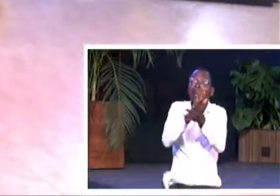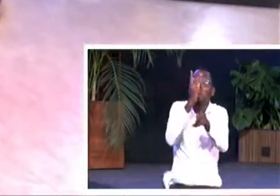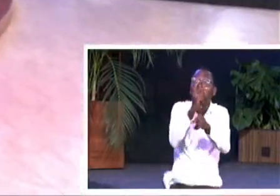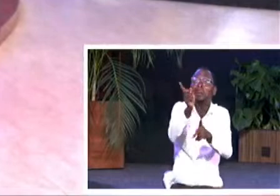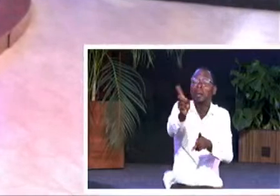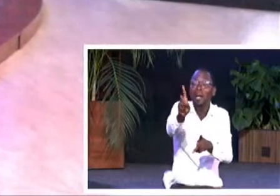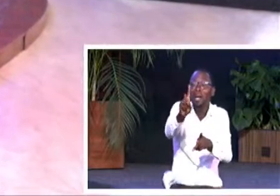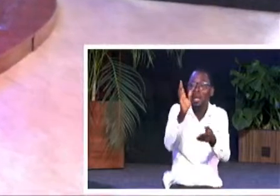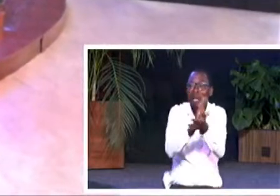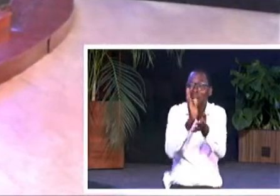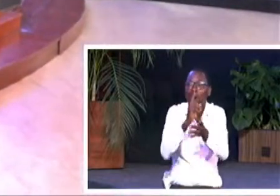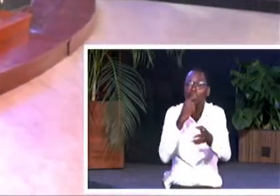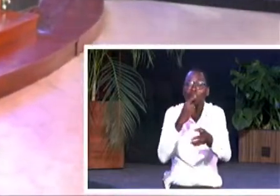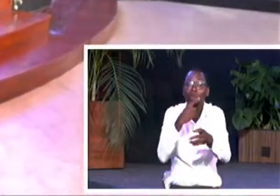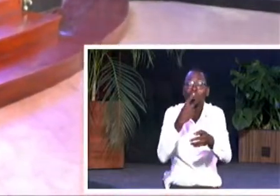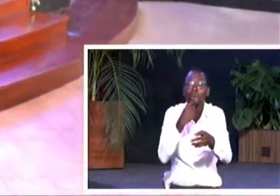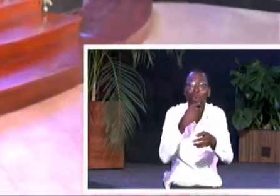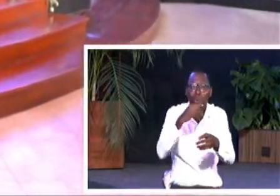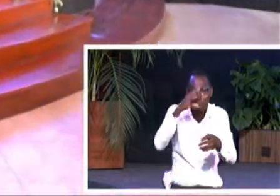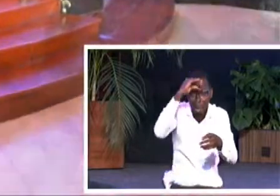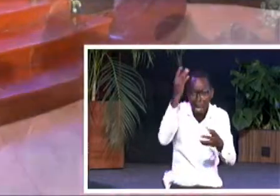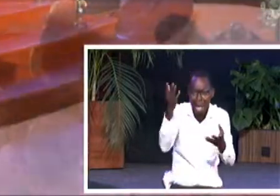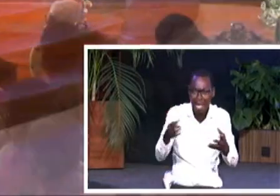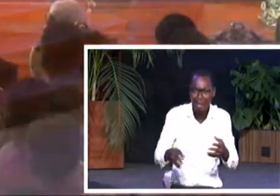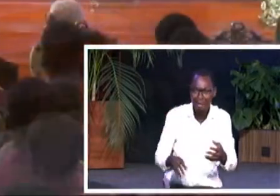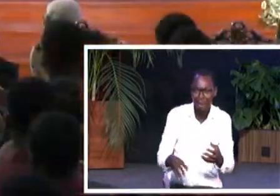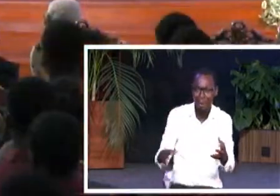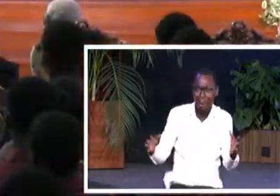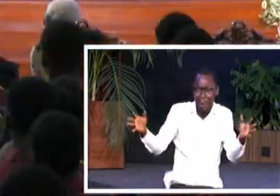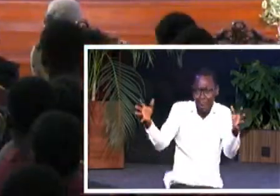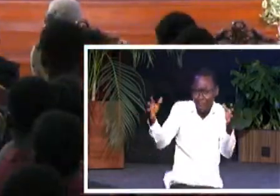this laptop, as well as the book.